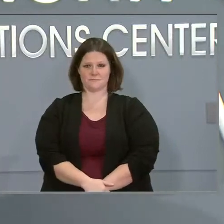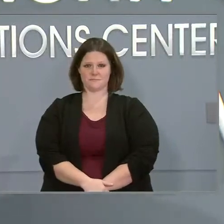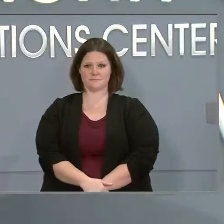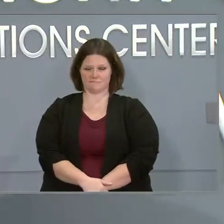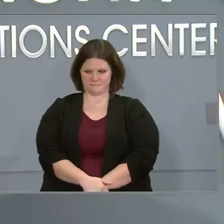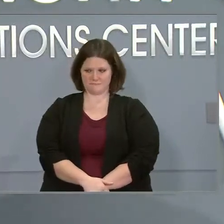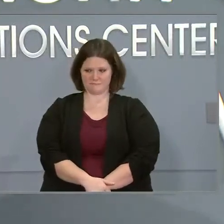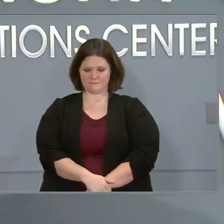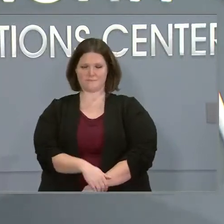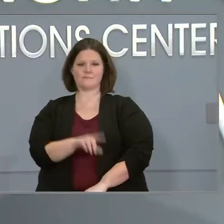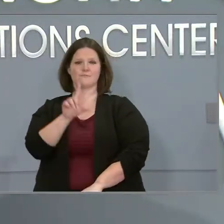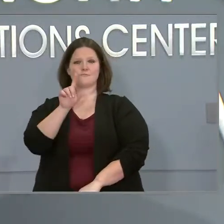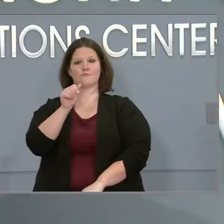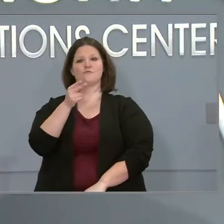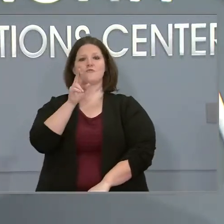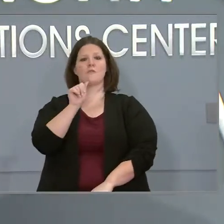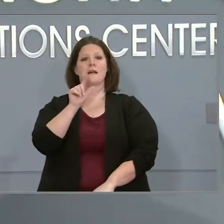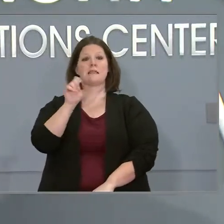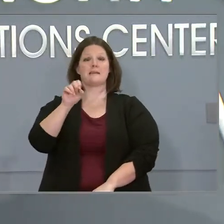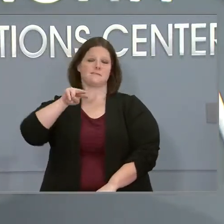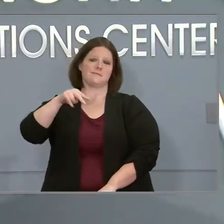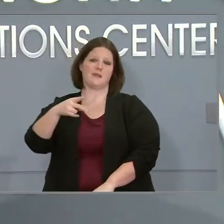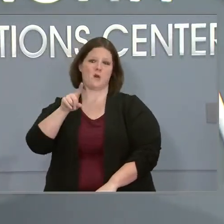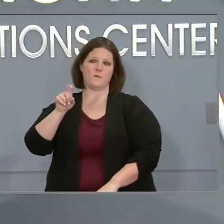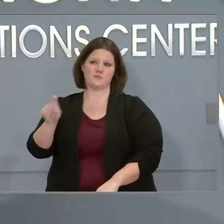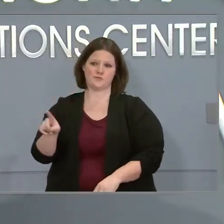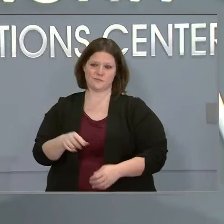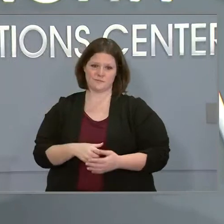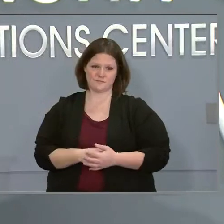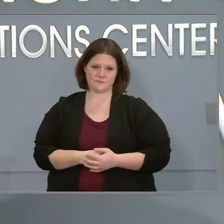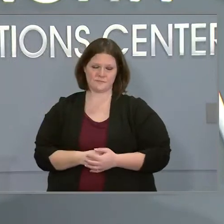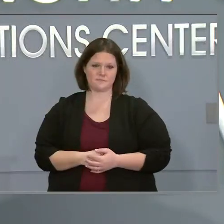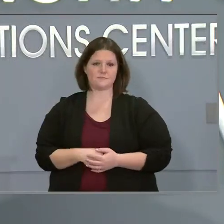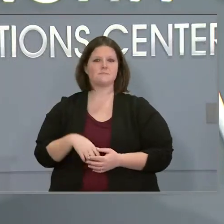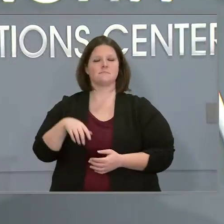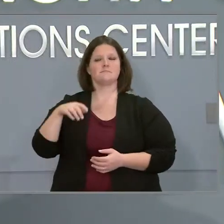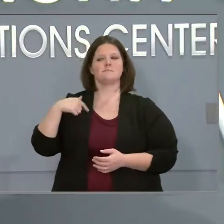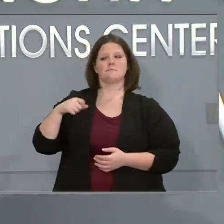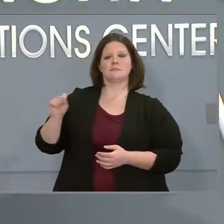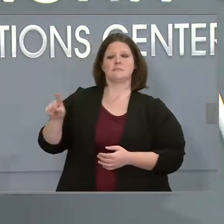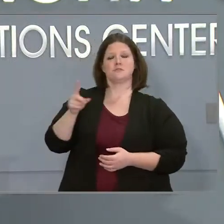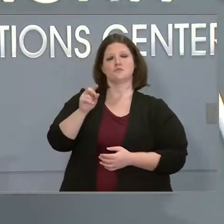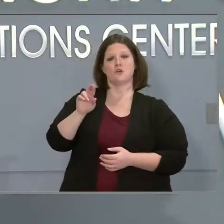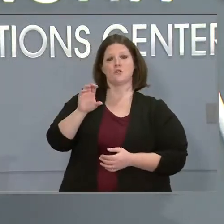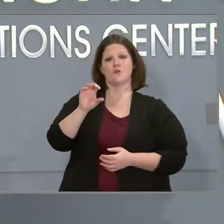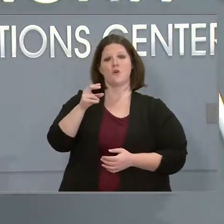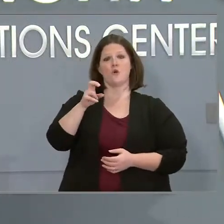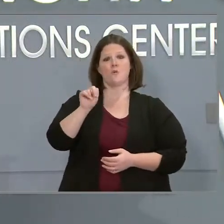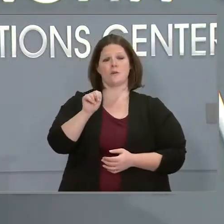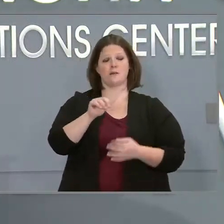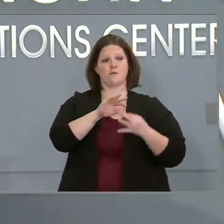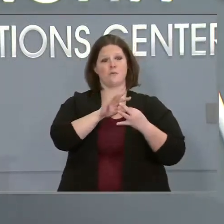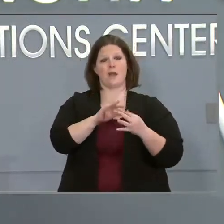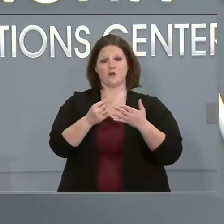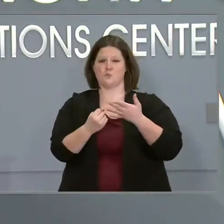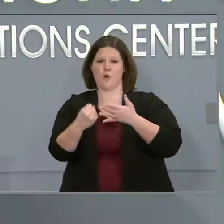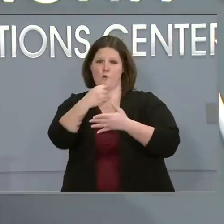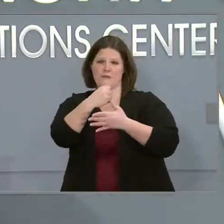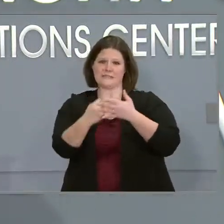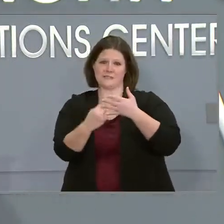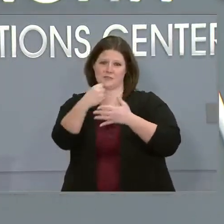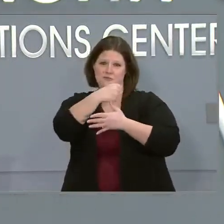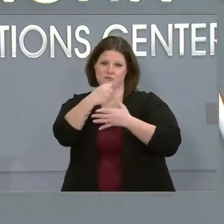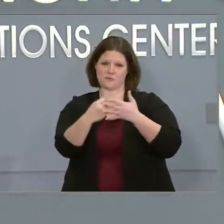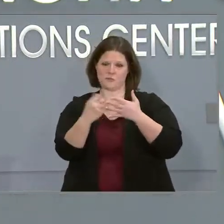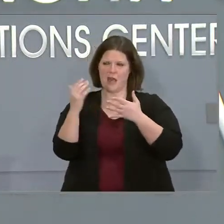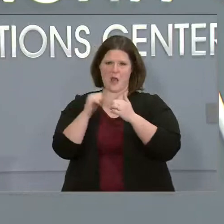Follow-up, Laura Lee, Carolina Public Press. A follow-up for Dr. Cohen on the prioritization criteria that